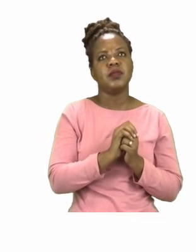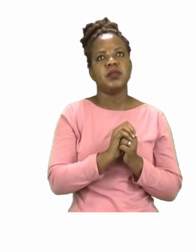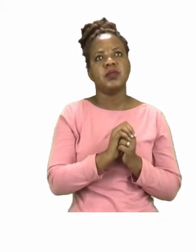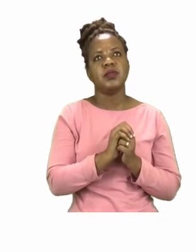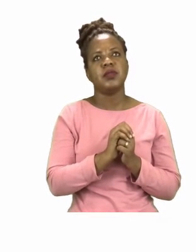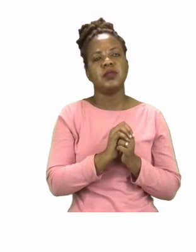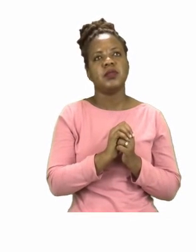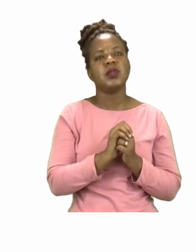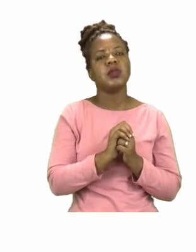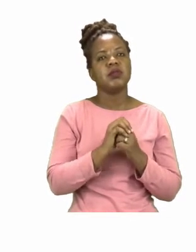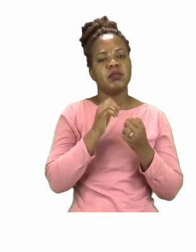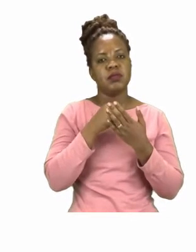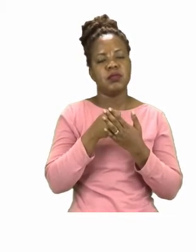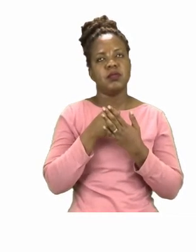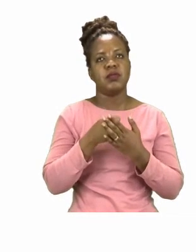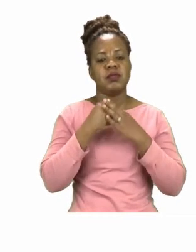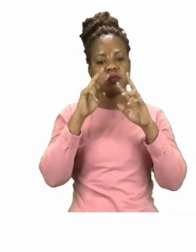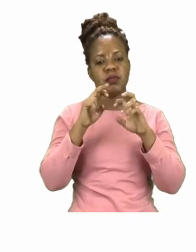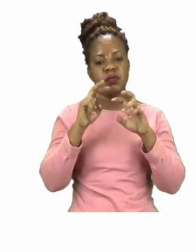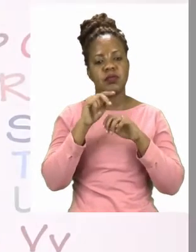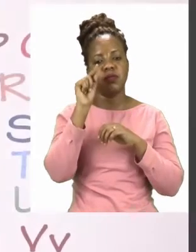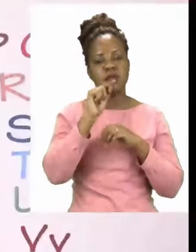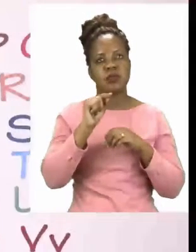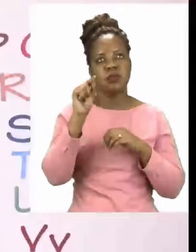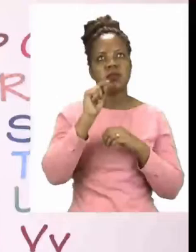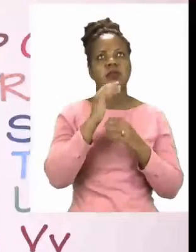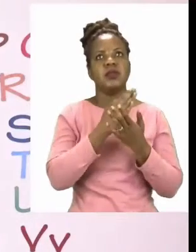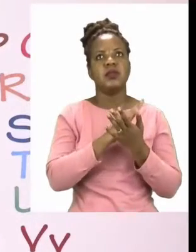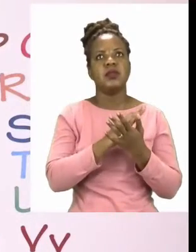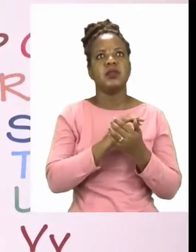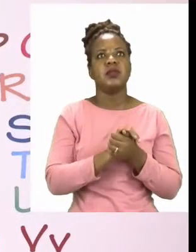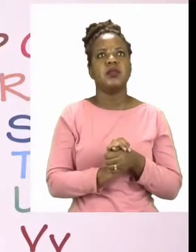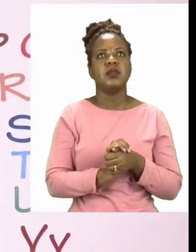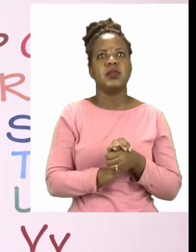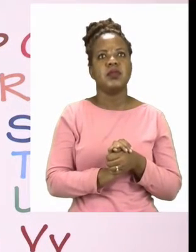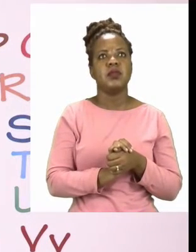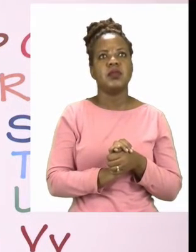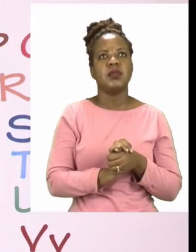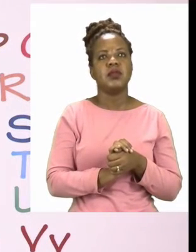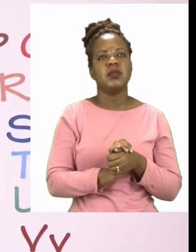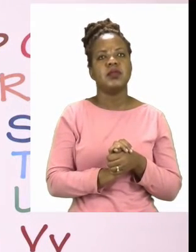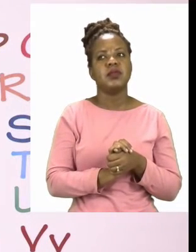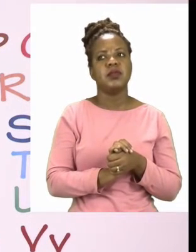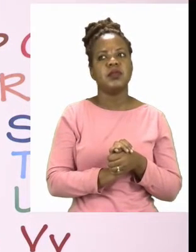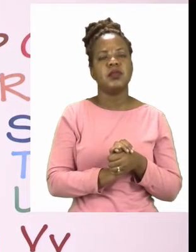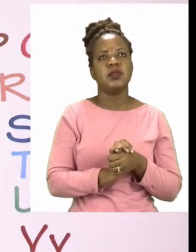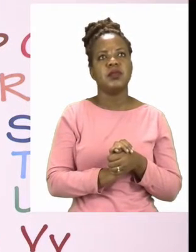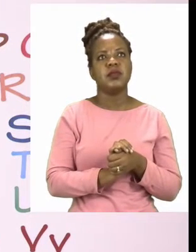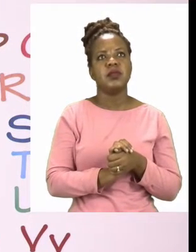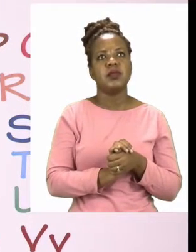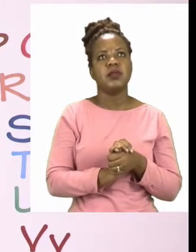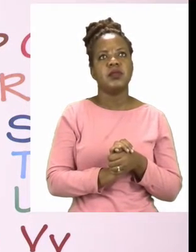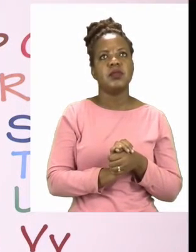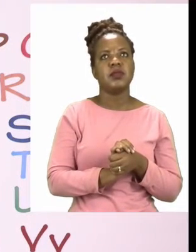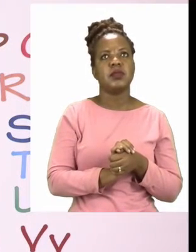some together. Let's take a look at the board. So I have put some of the letters